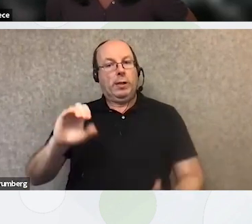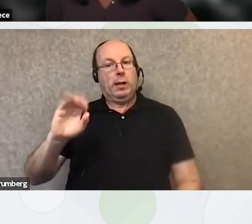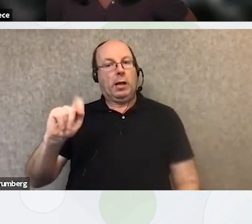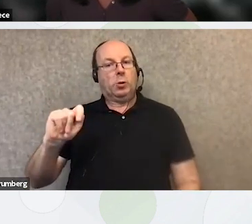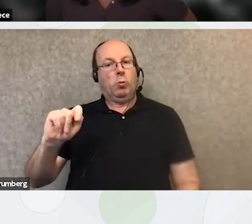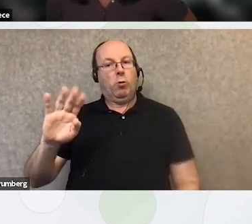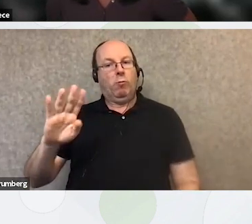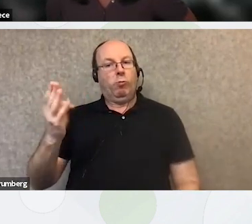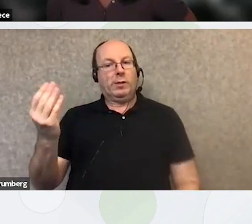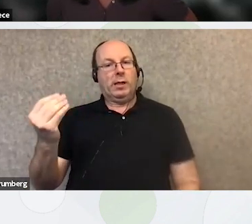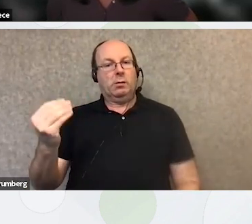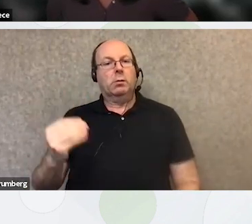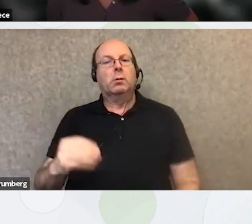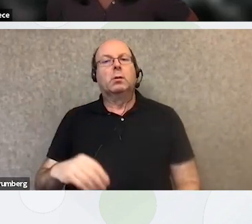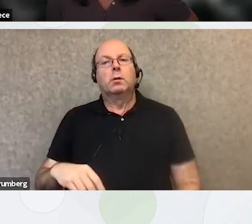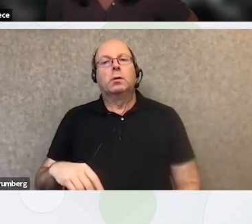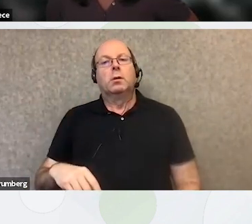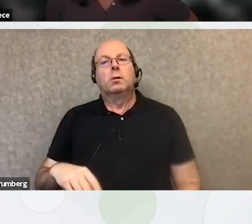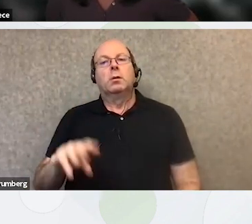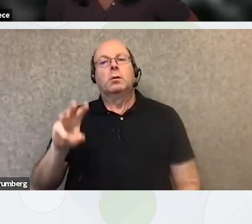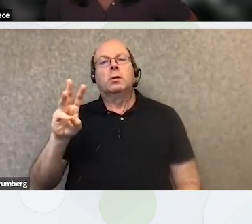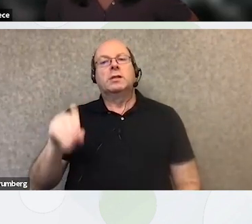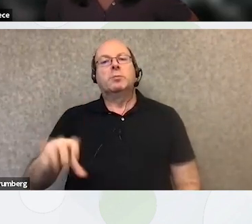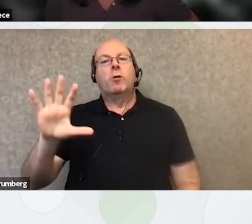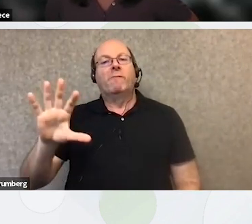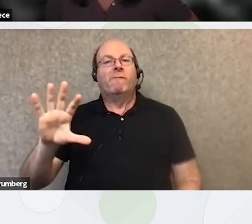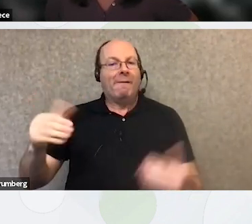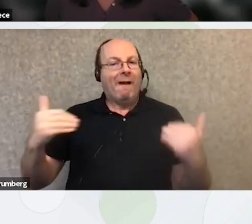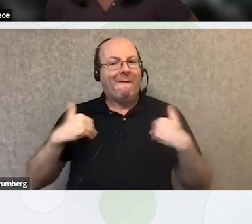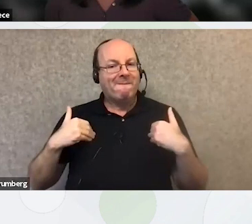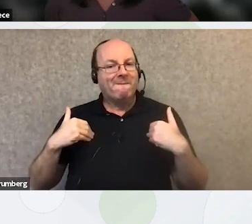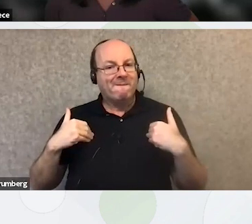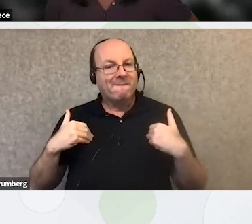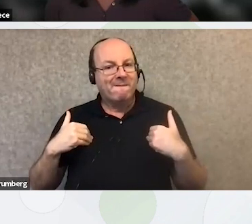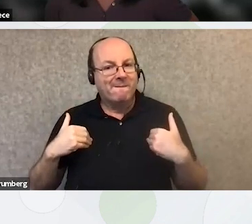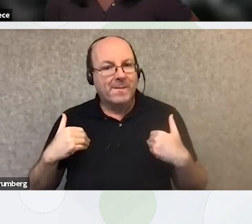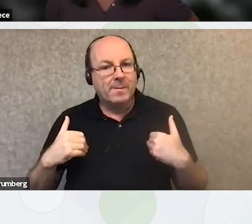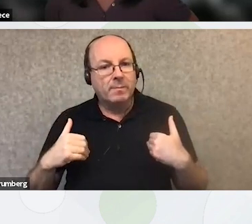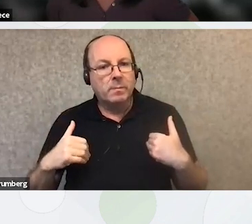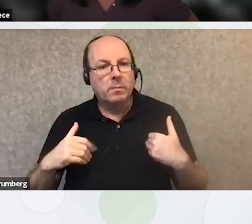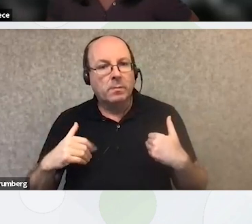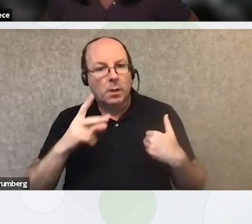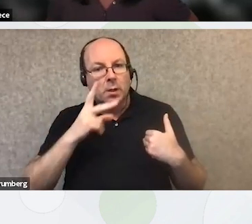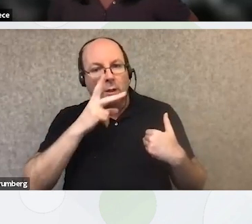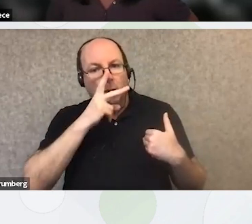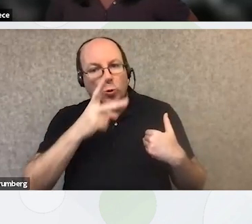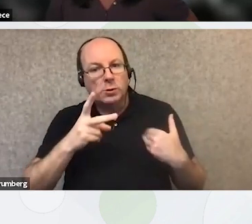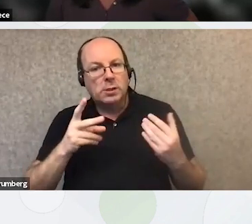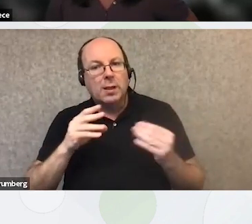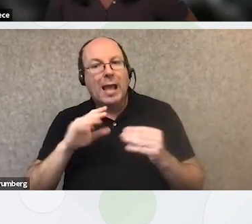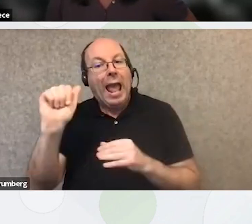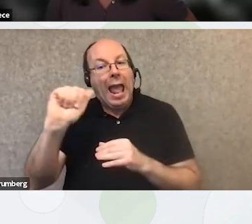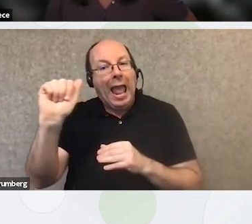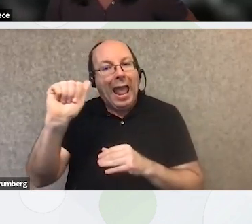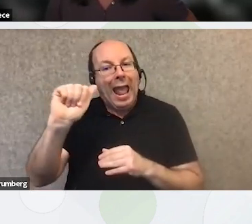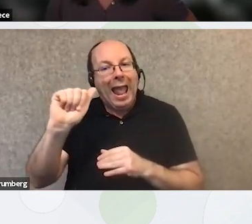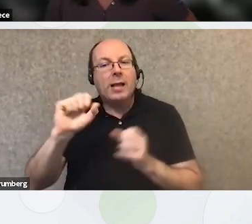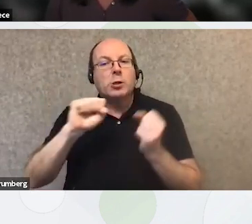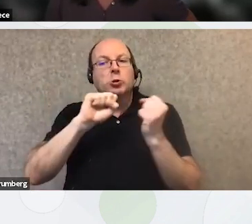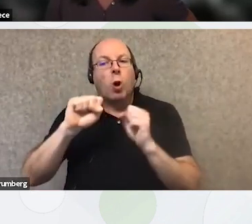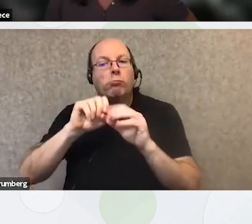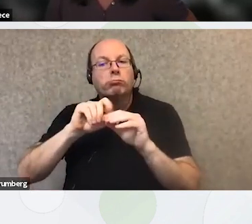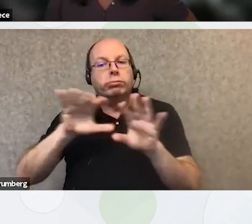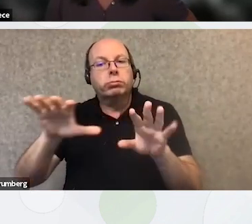about a 6.5% positivity rate, and you can see more circulating influenza A than B